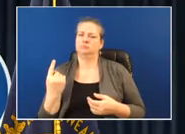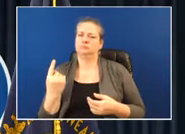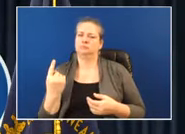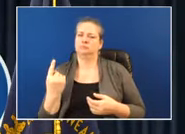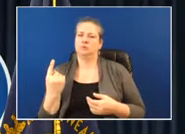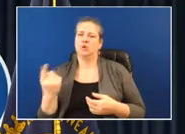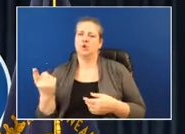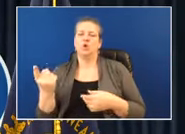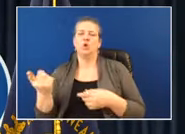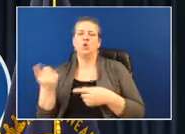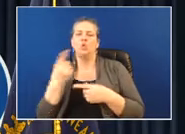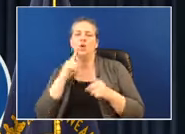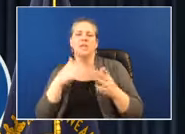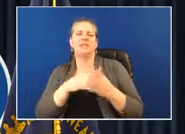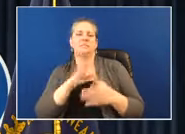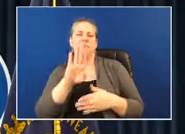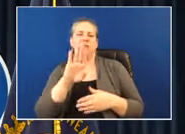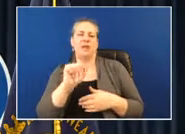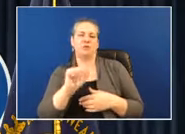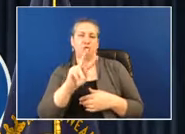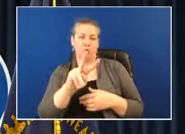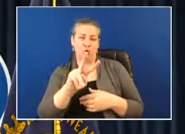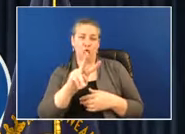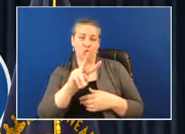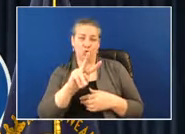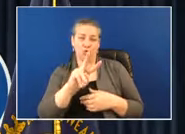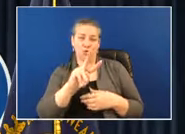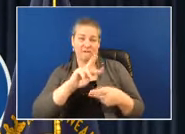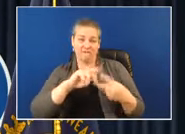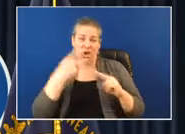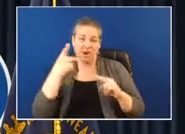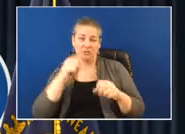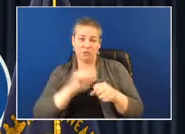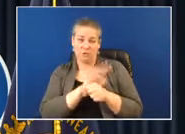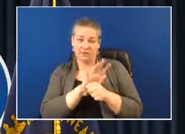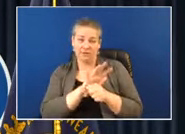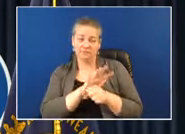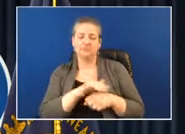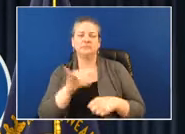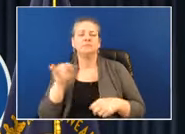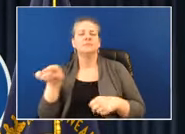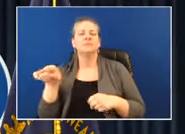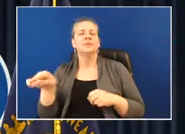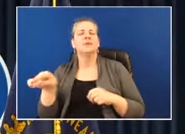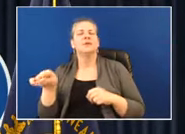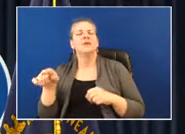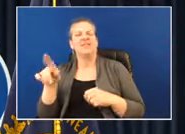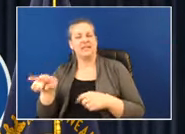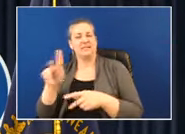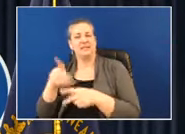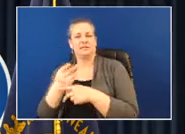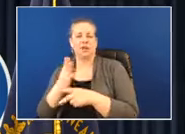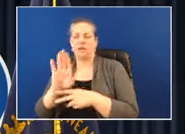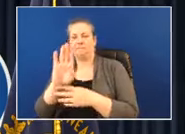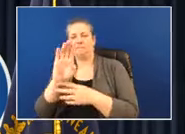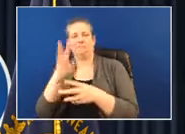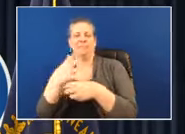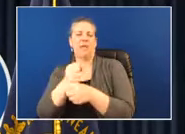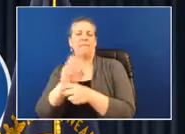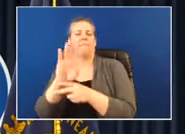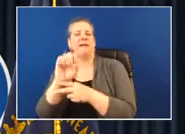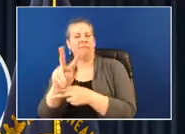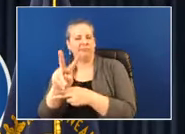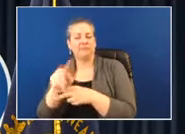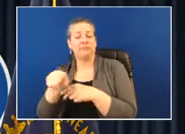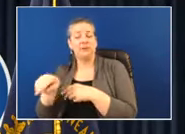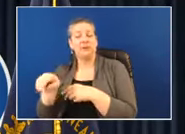BA2. And so this medication is called bebtelovimab, or BEB for short. And BEB is available